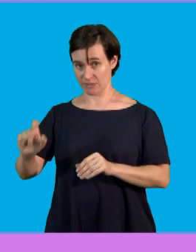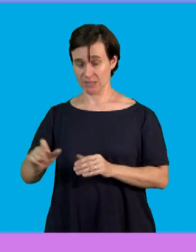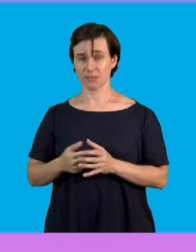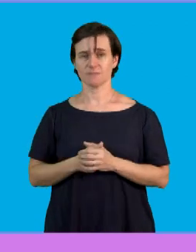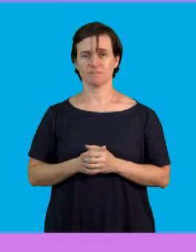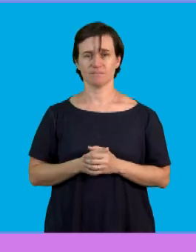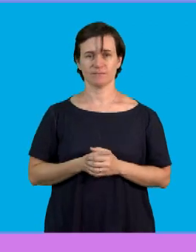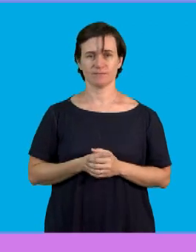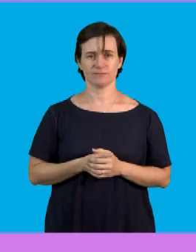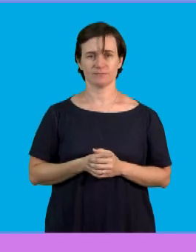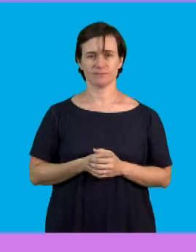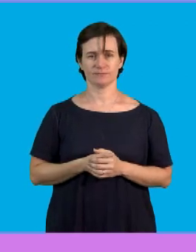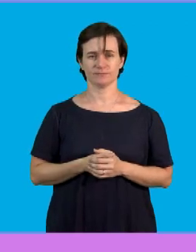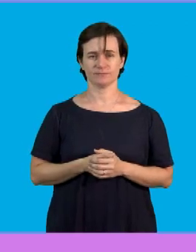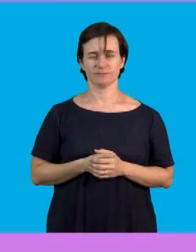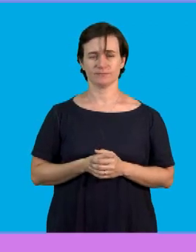187